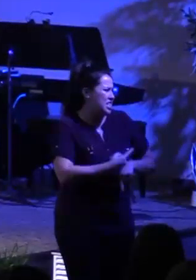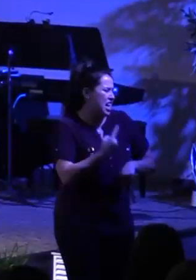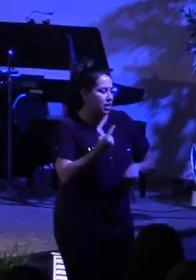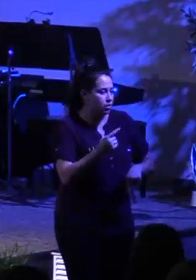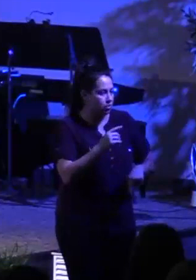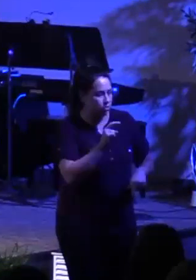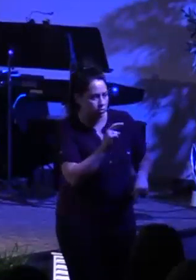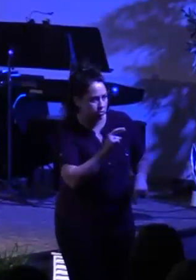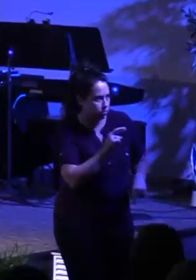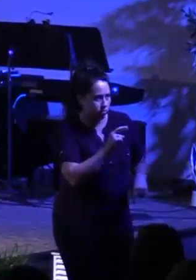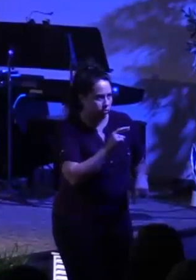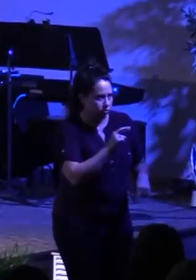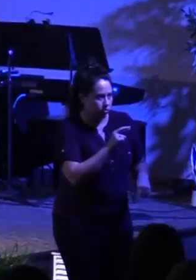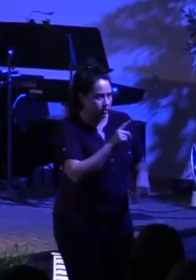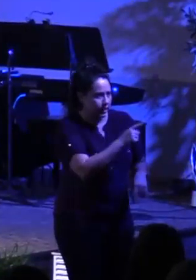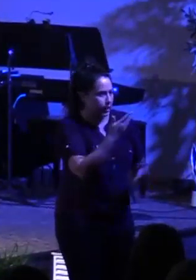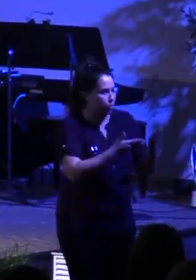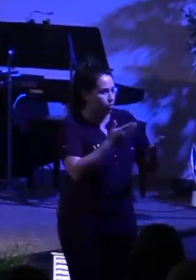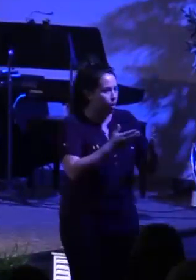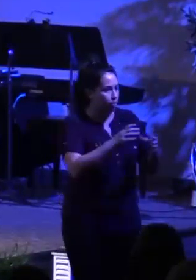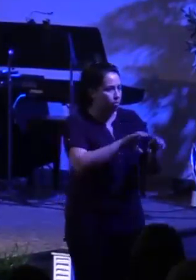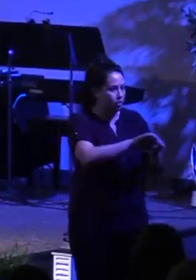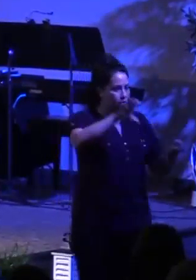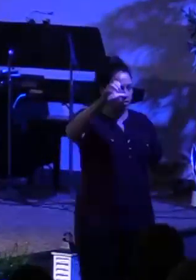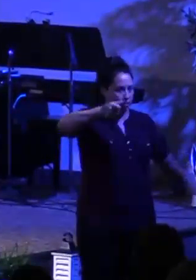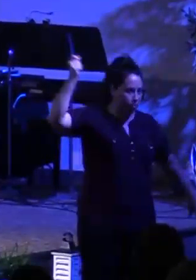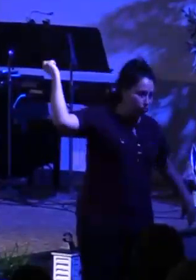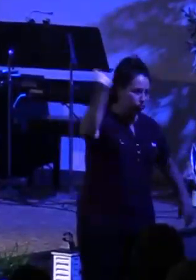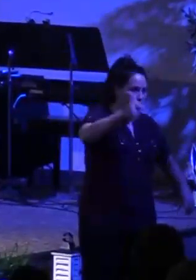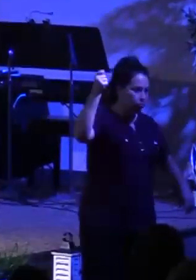You say, this guy's going to club me over the head and take my wife.